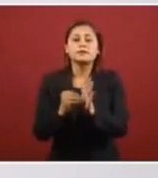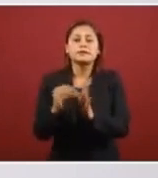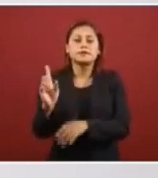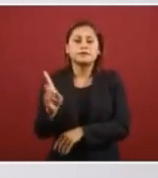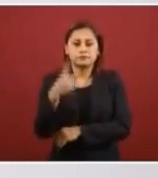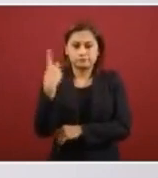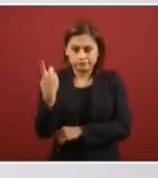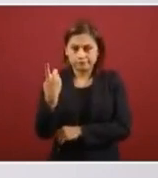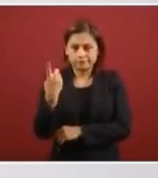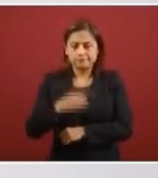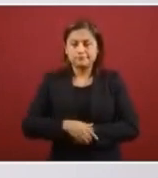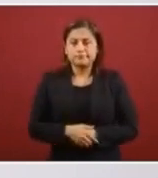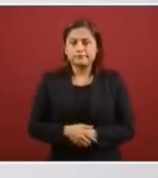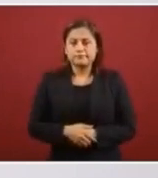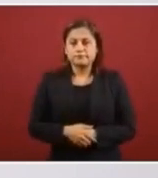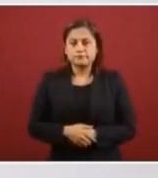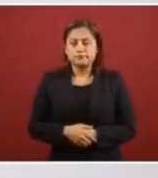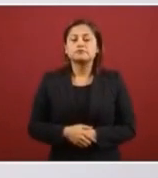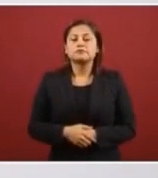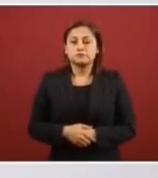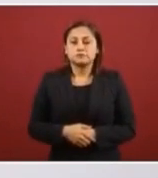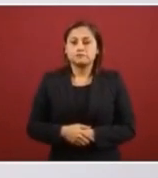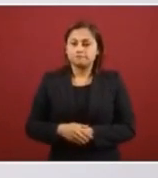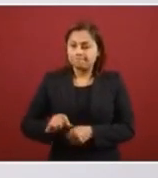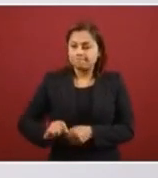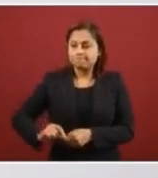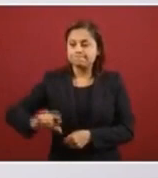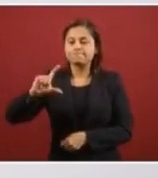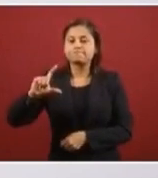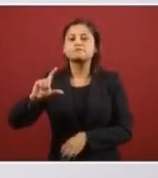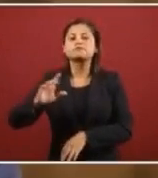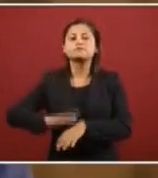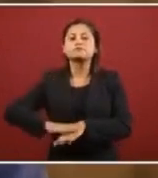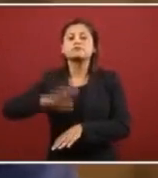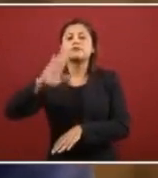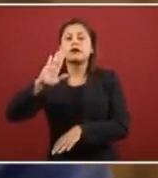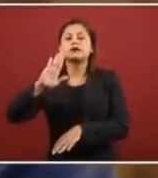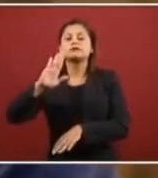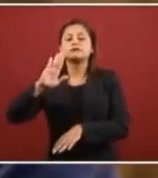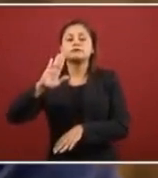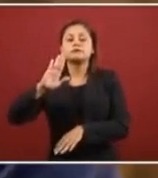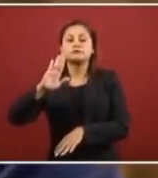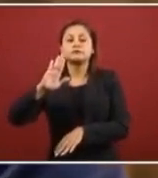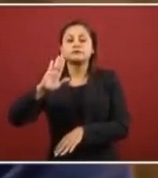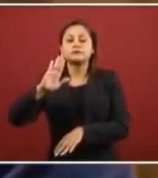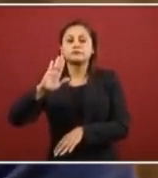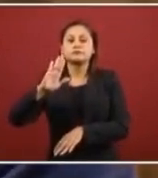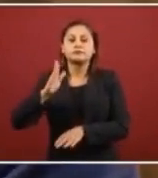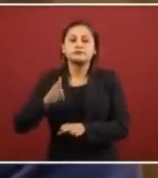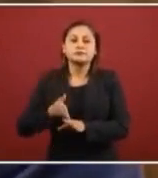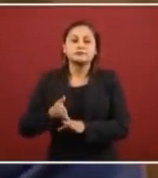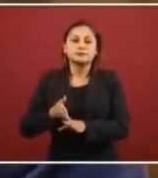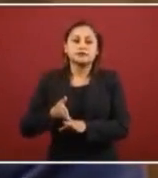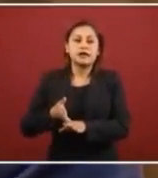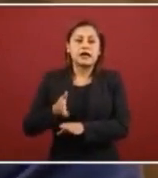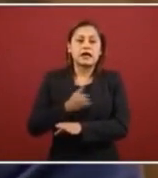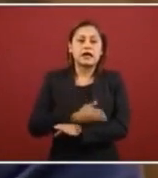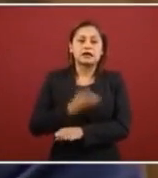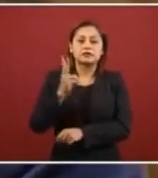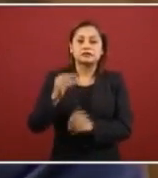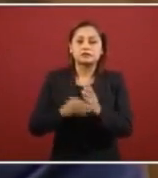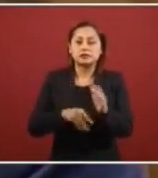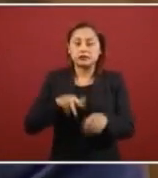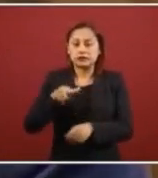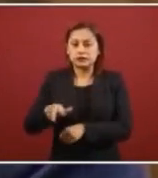million dollars an increase of relations in the same period and with the same